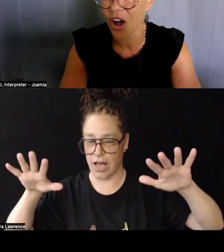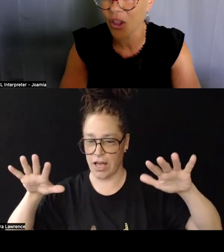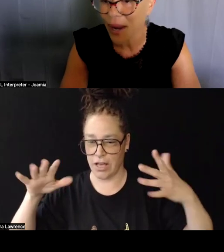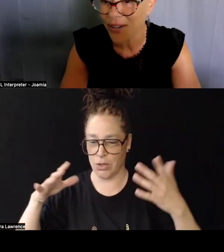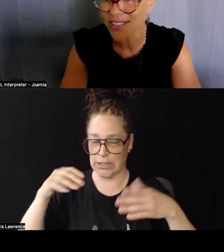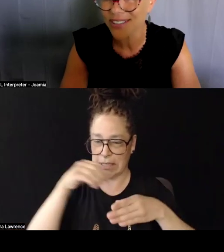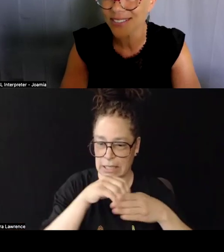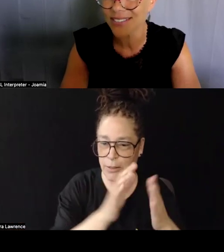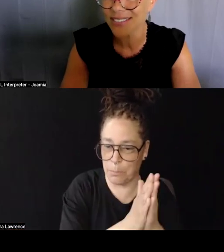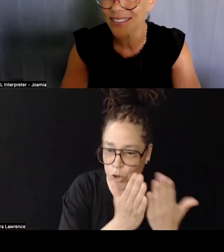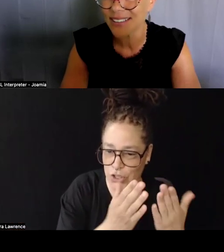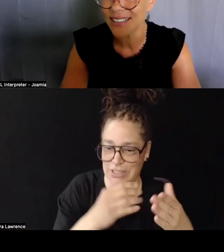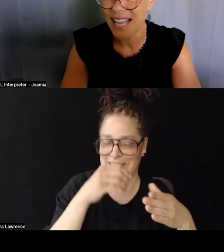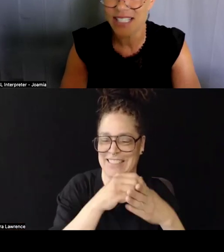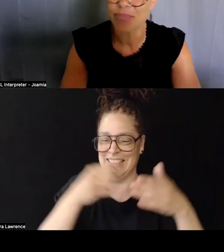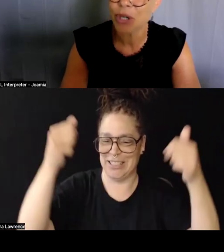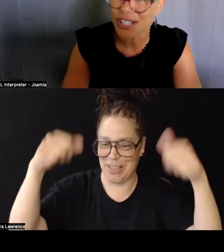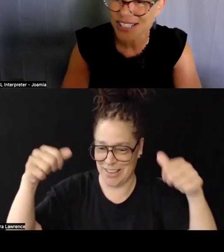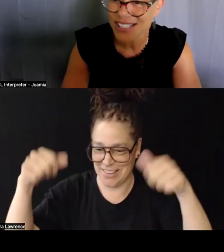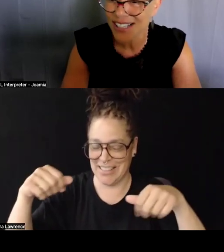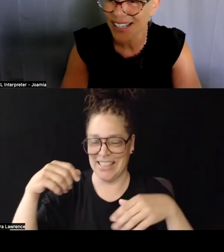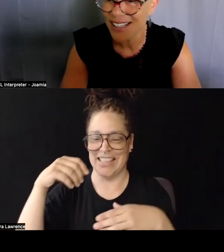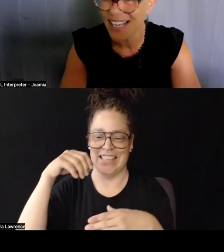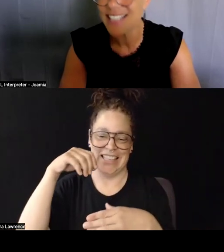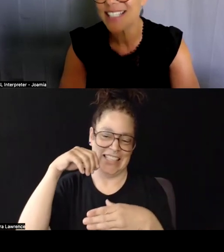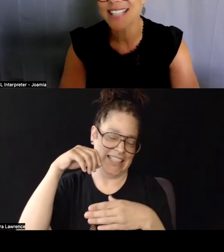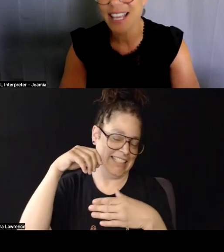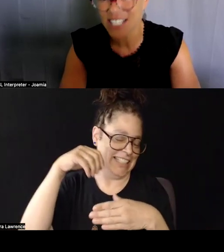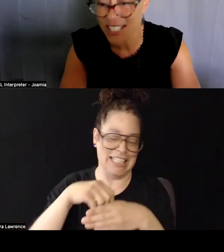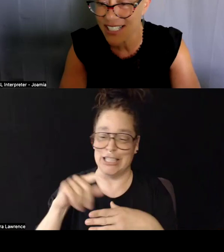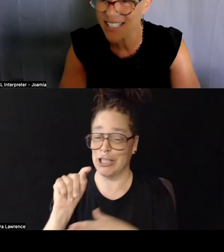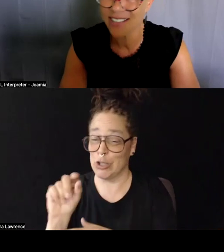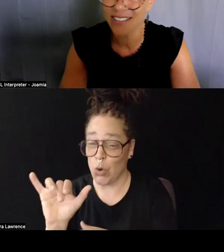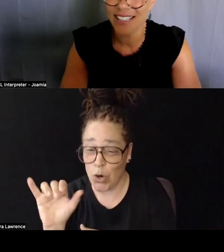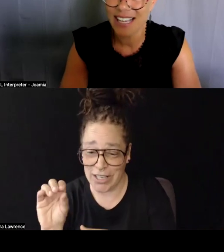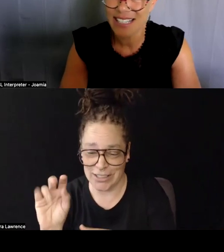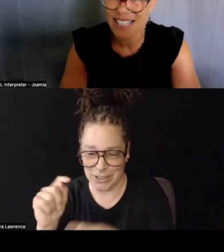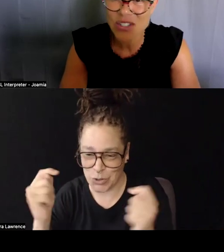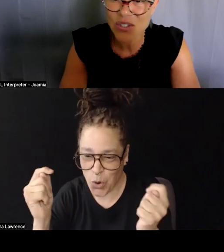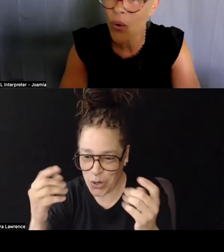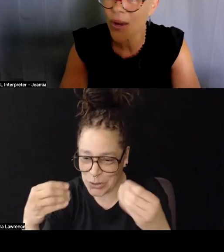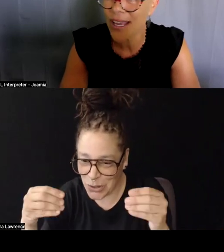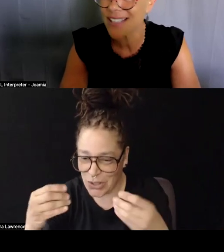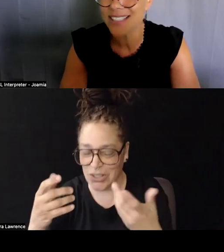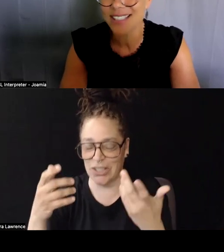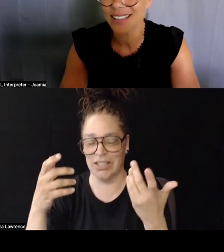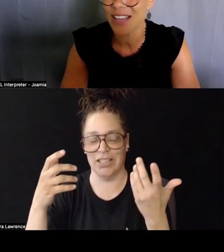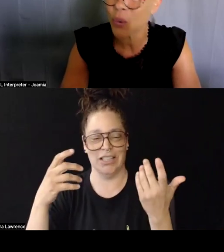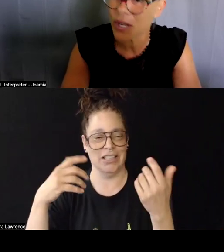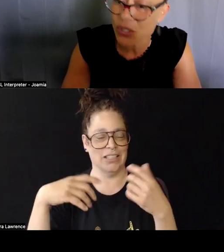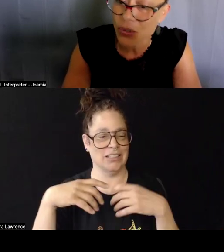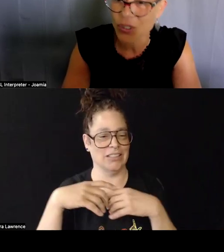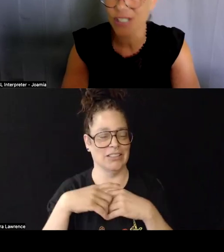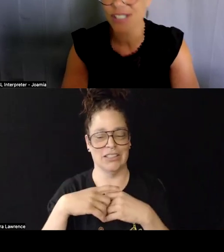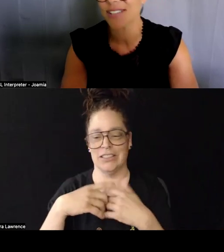is all around. It's in books, it's in signages, it's in toys, in